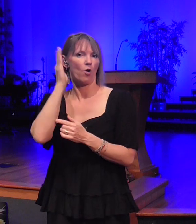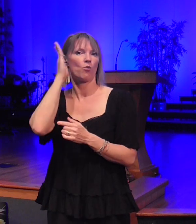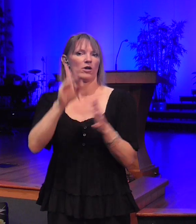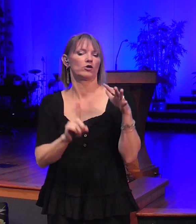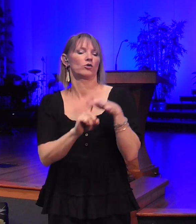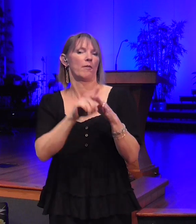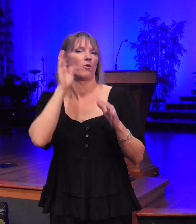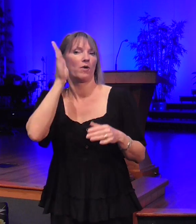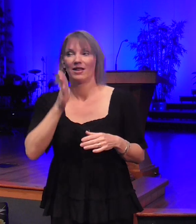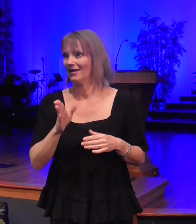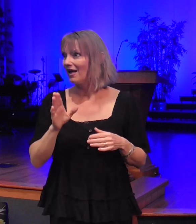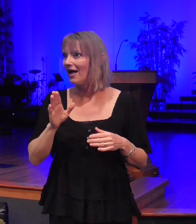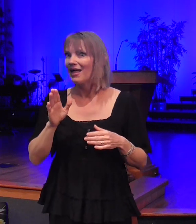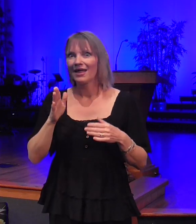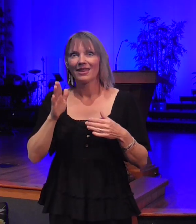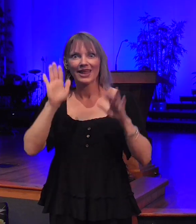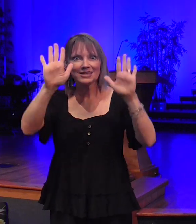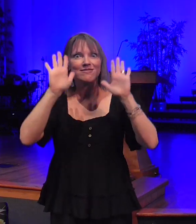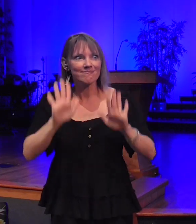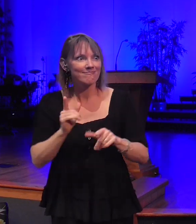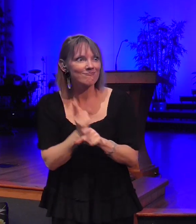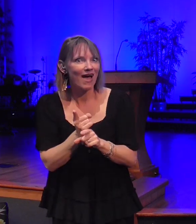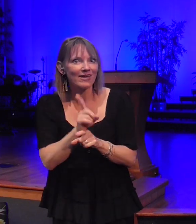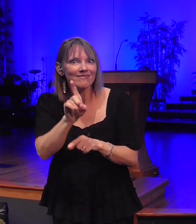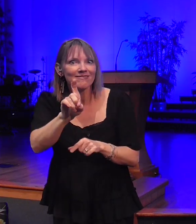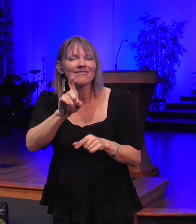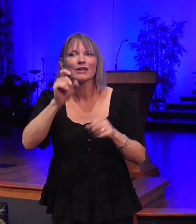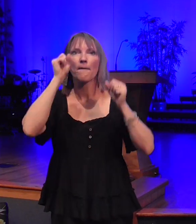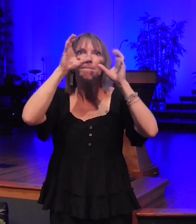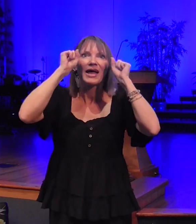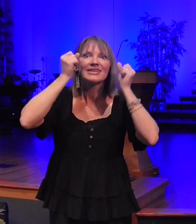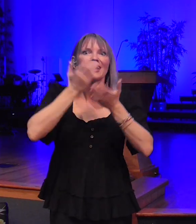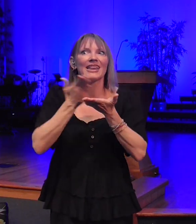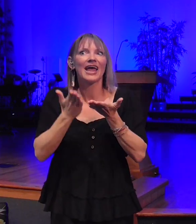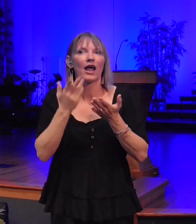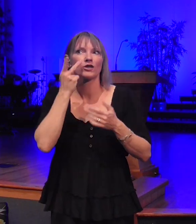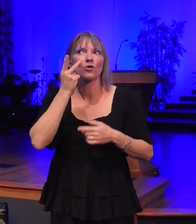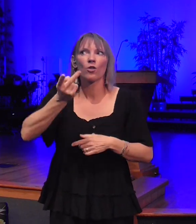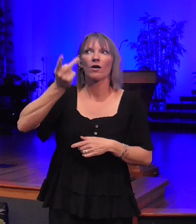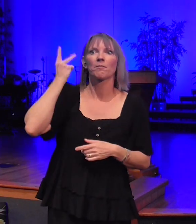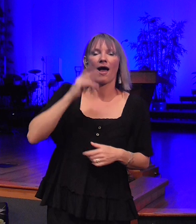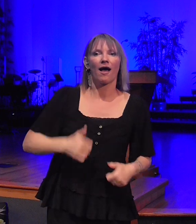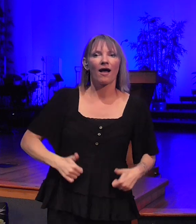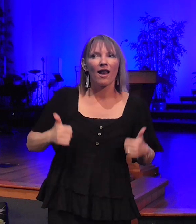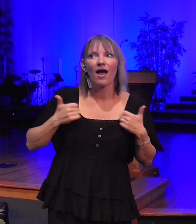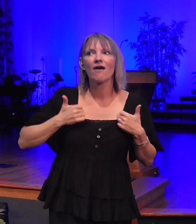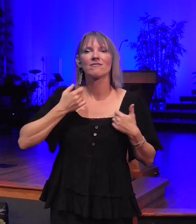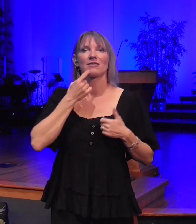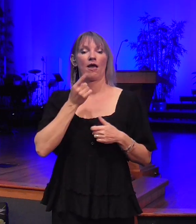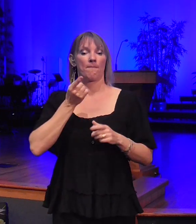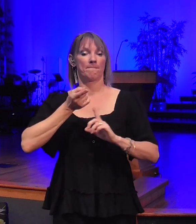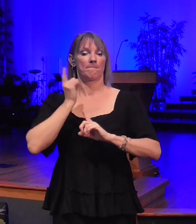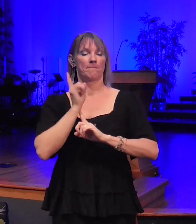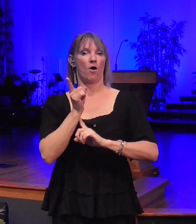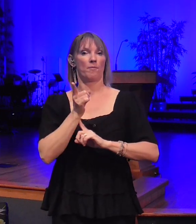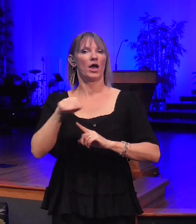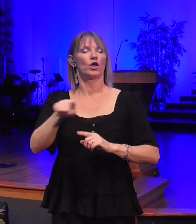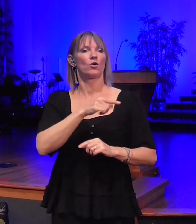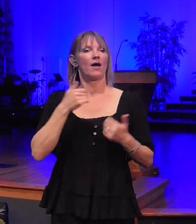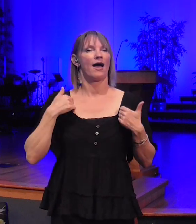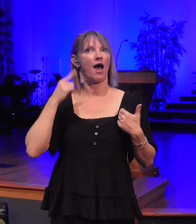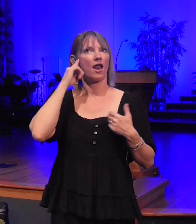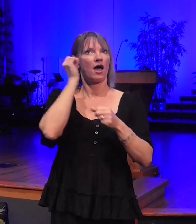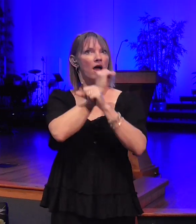Isn't that miraculous? Isn't it an amazing thing to look back at your life and to say the moment you got an inkling of who it was that